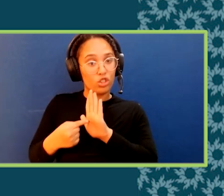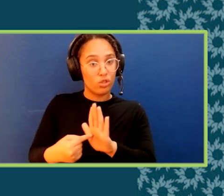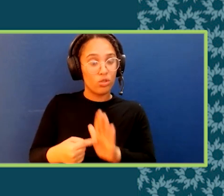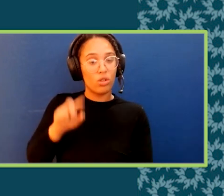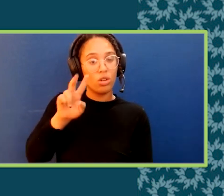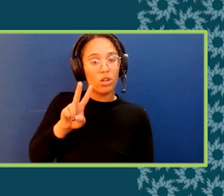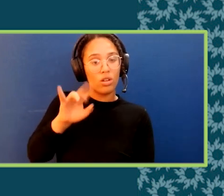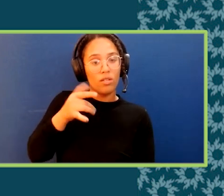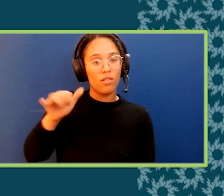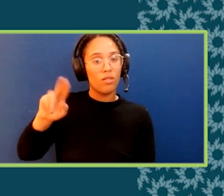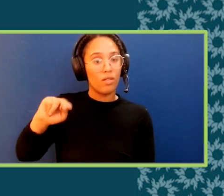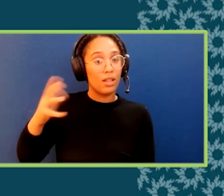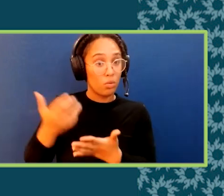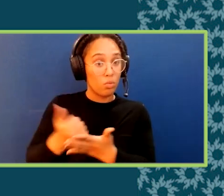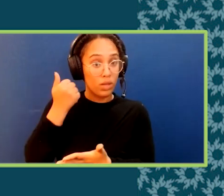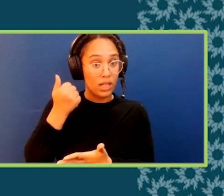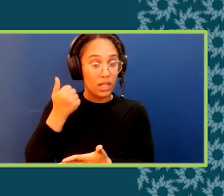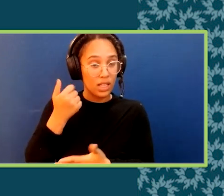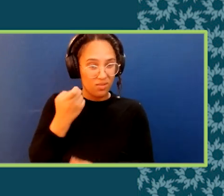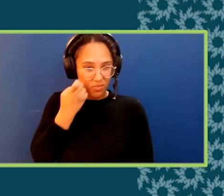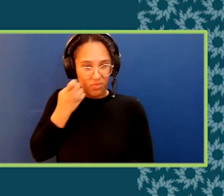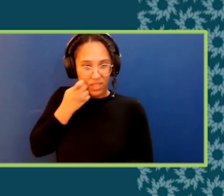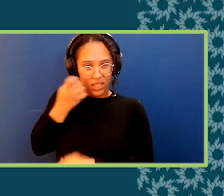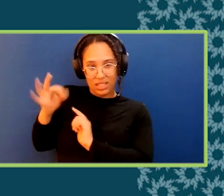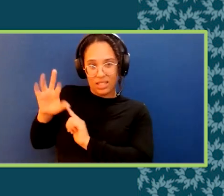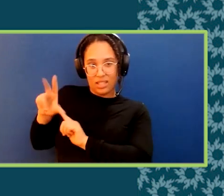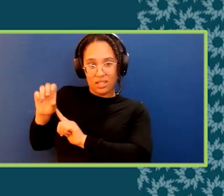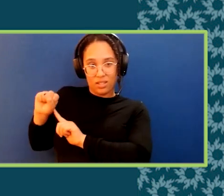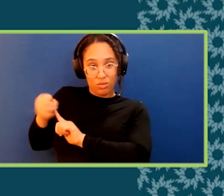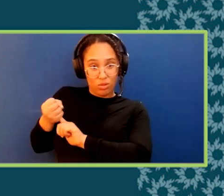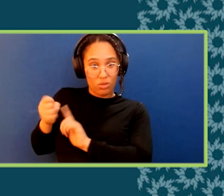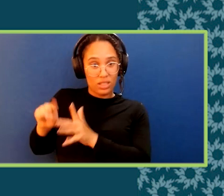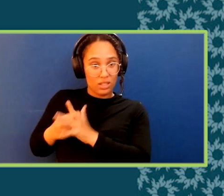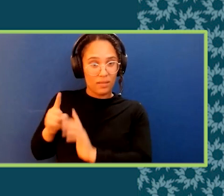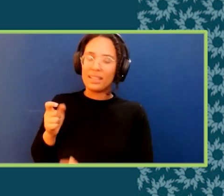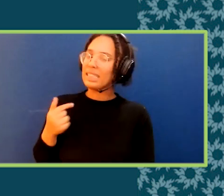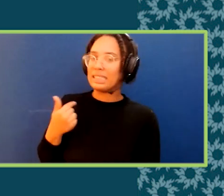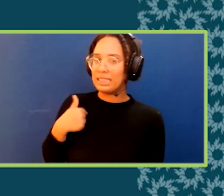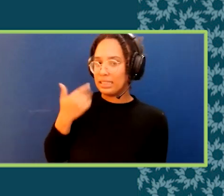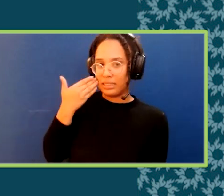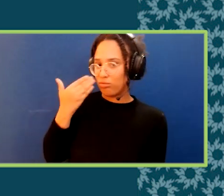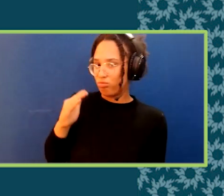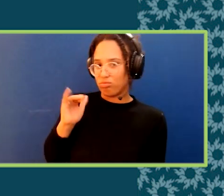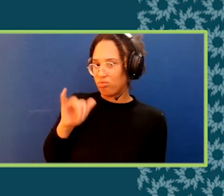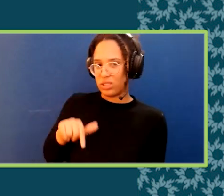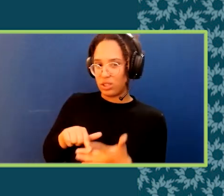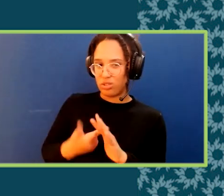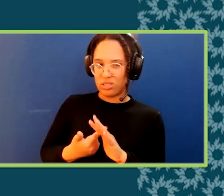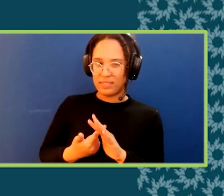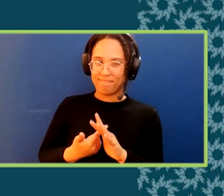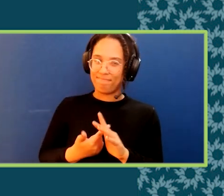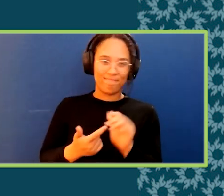in media? Oh, I don't know when that started. That's outside my area of